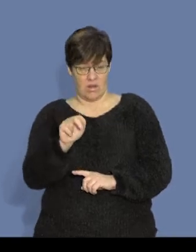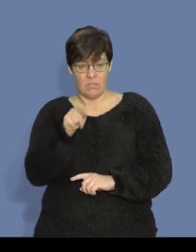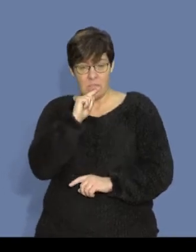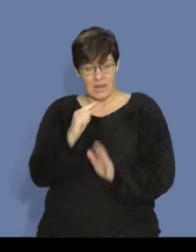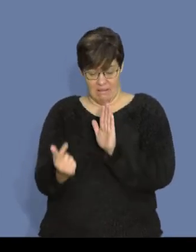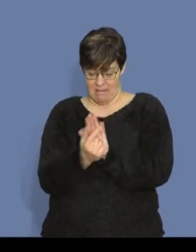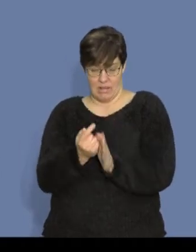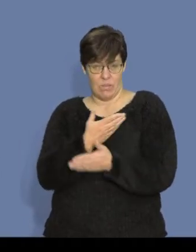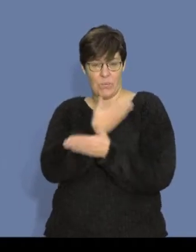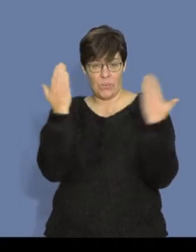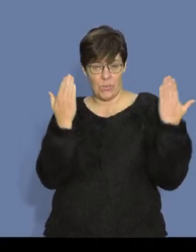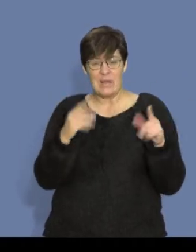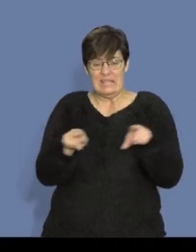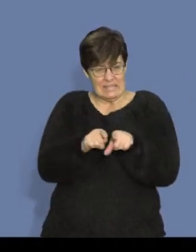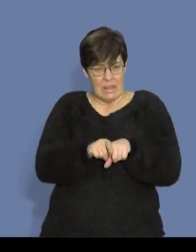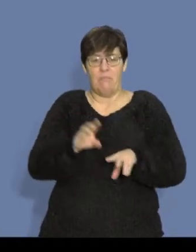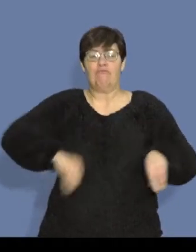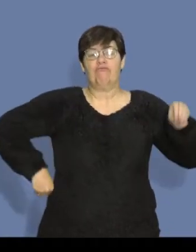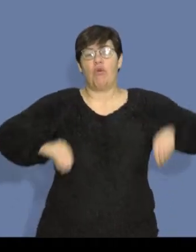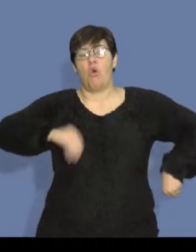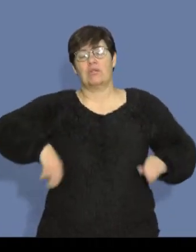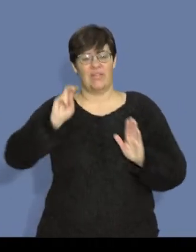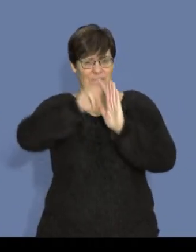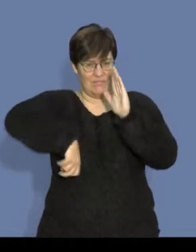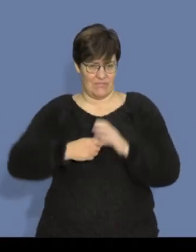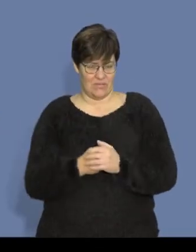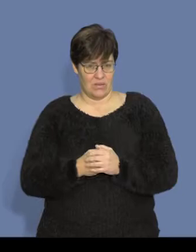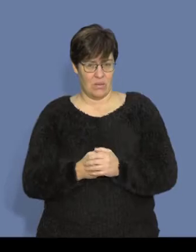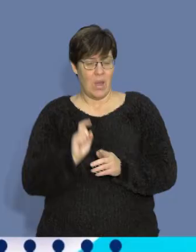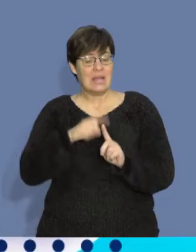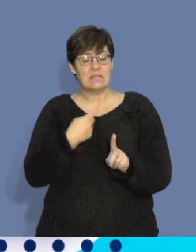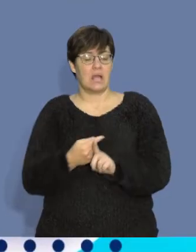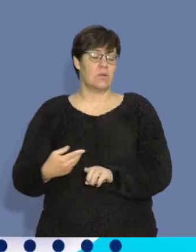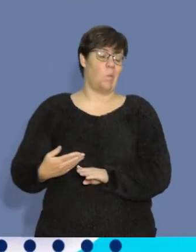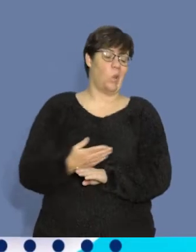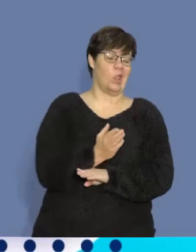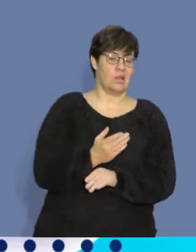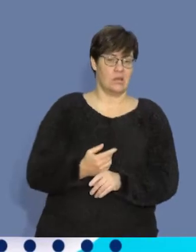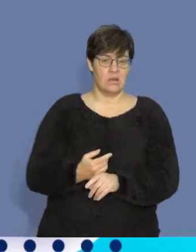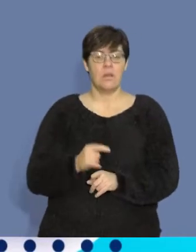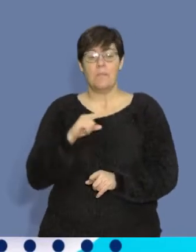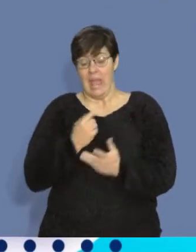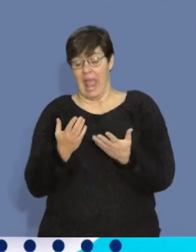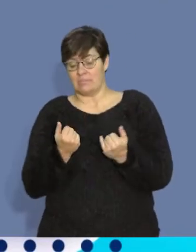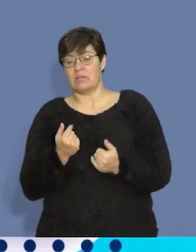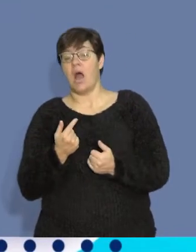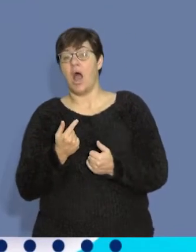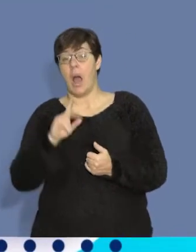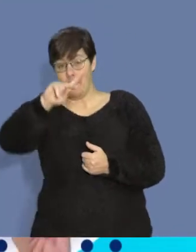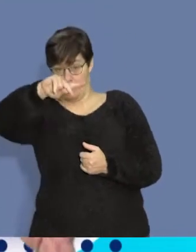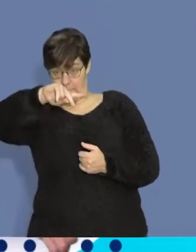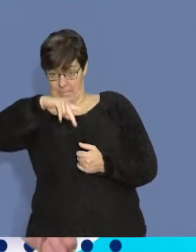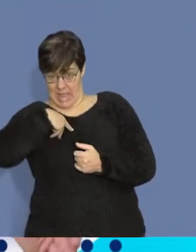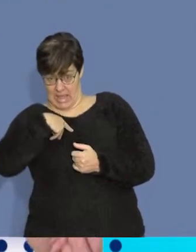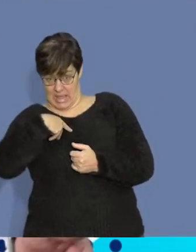illegal, it is theft, it is fraud. It is tax evasion is where we are expected to pay a